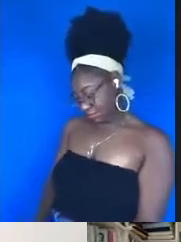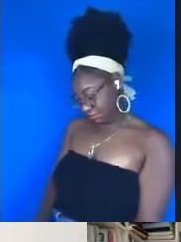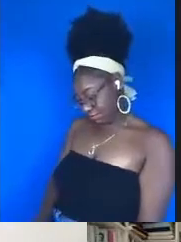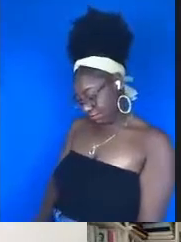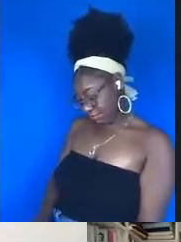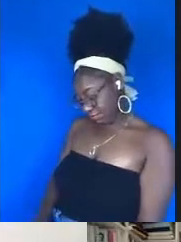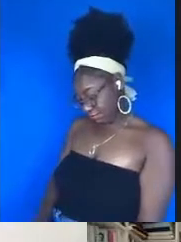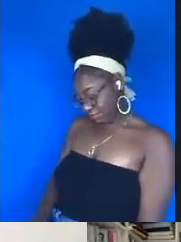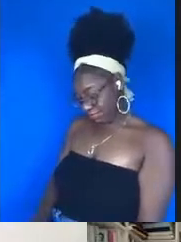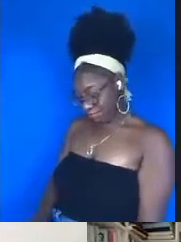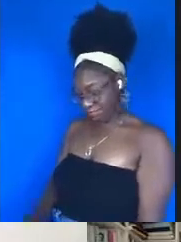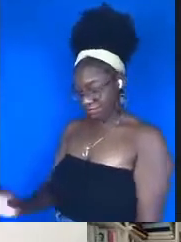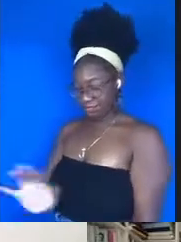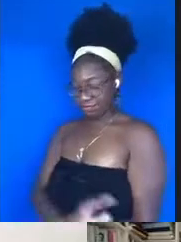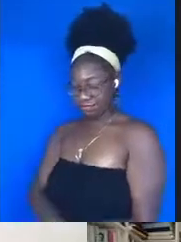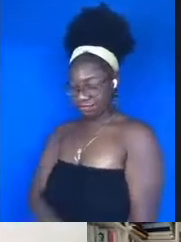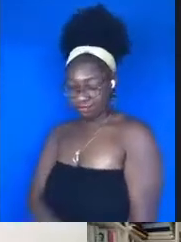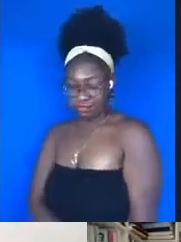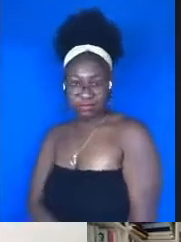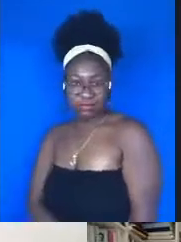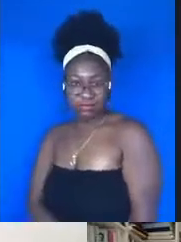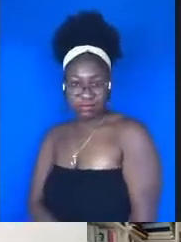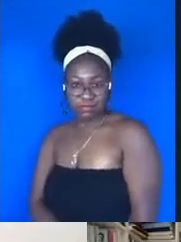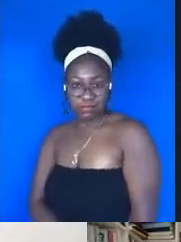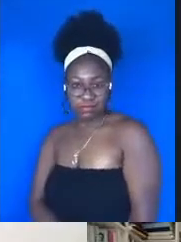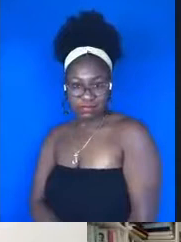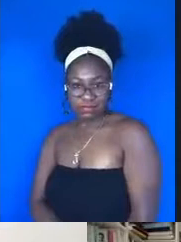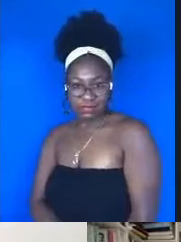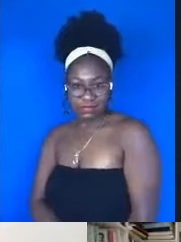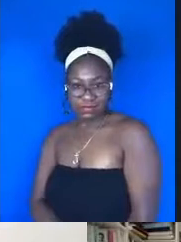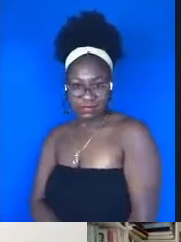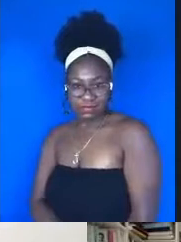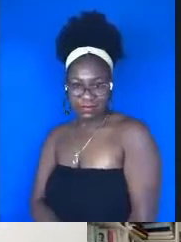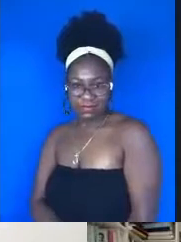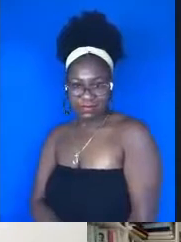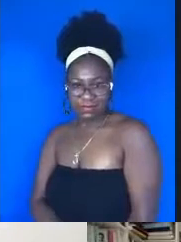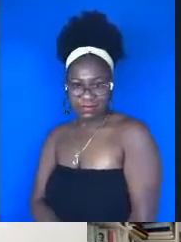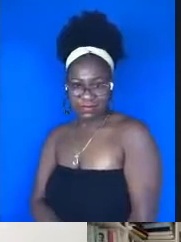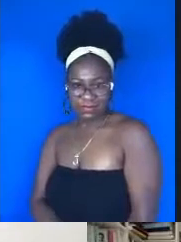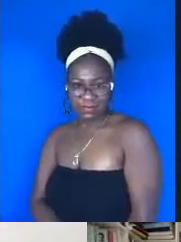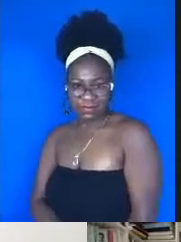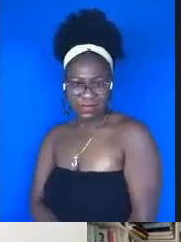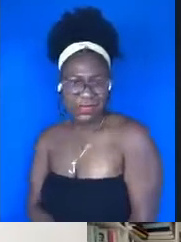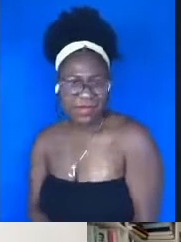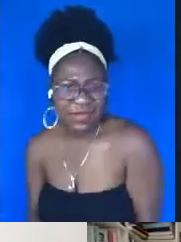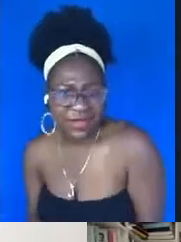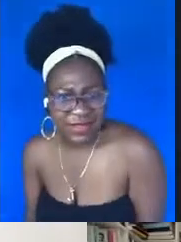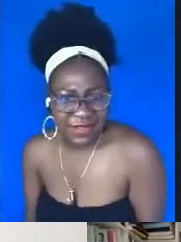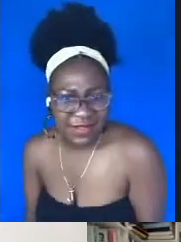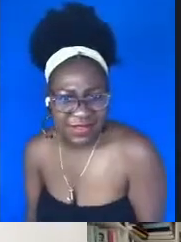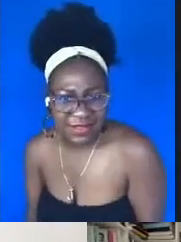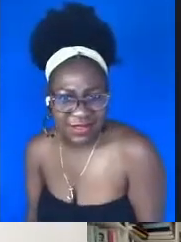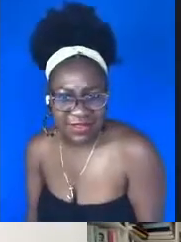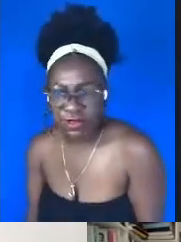forbid. Not sleeping for 9 weeks times nine. He'll dwindle, peak, and then he'll